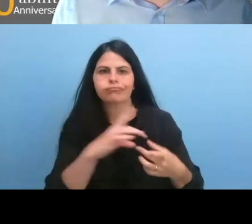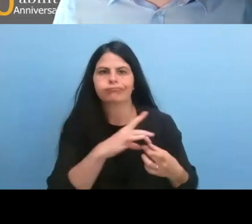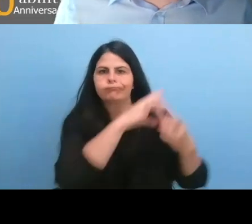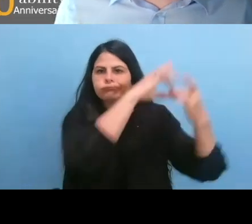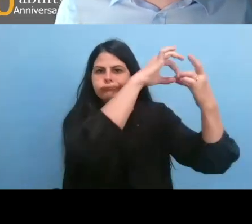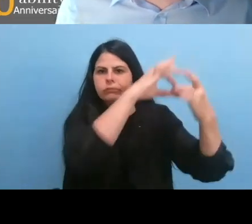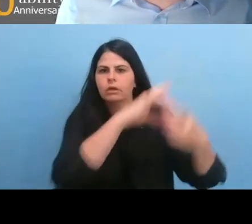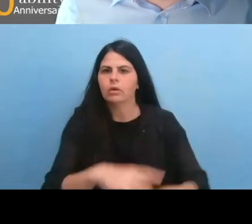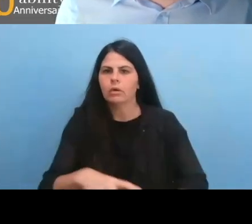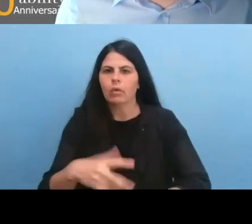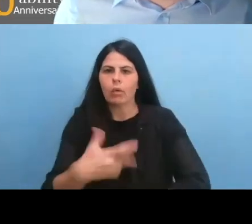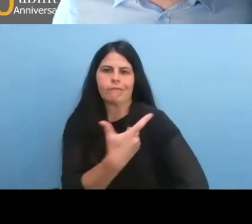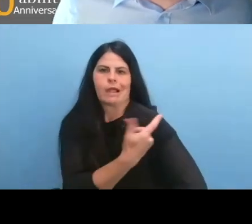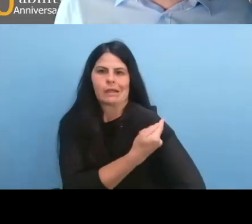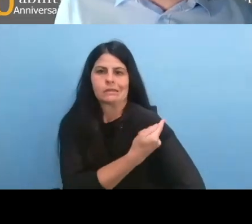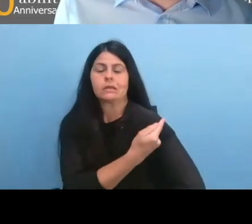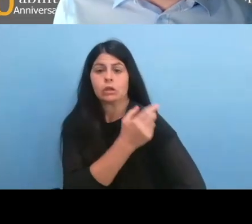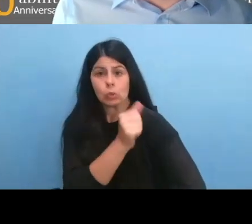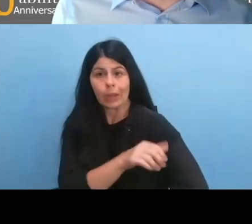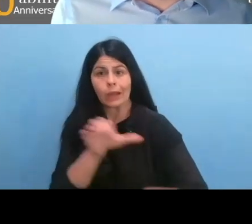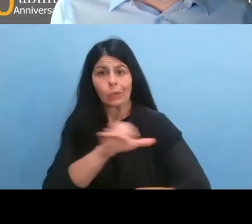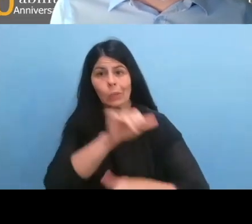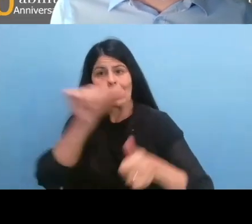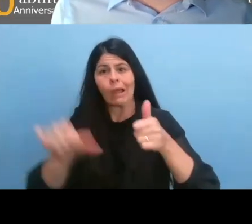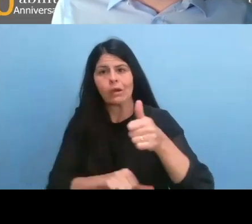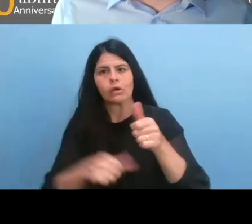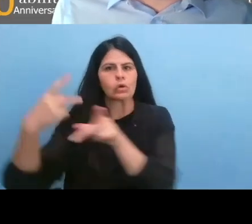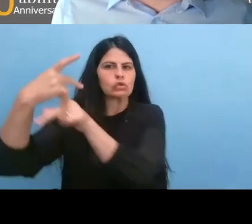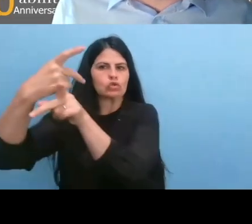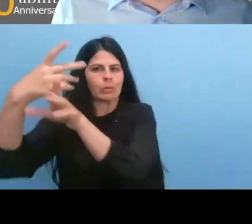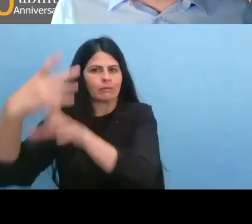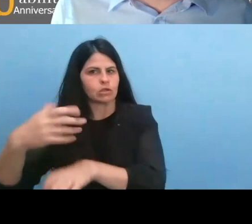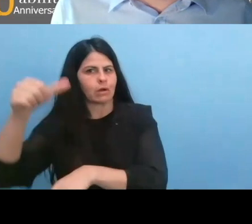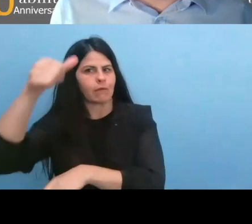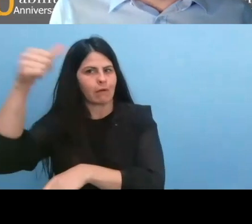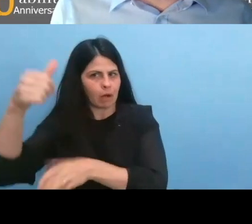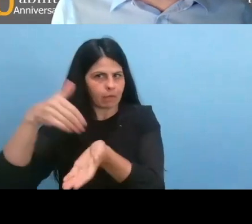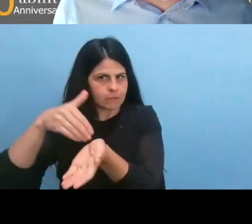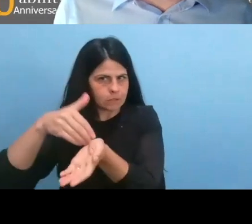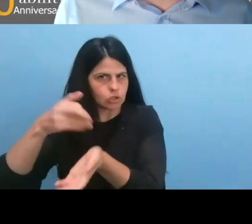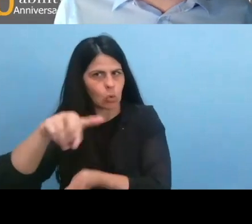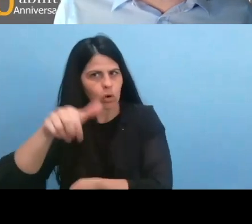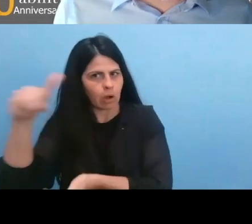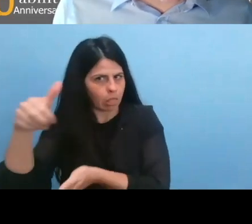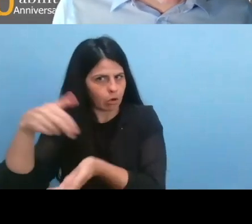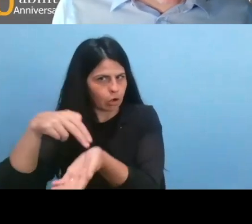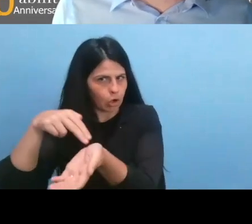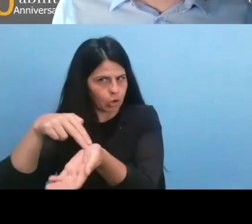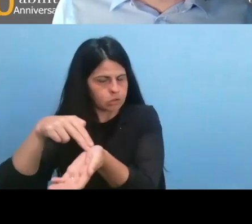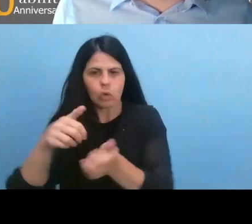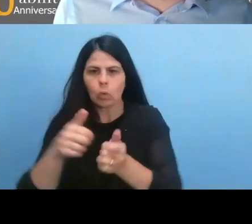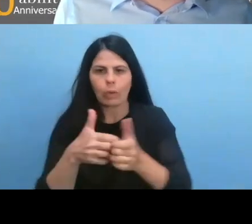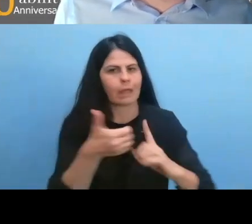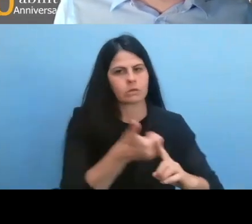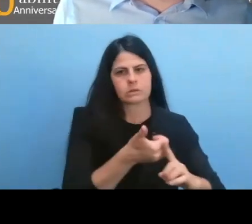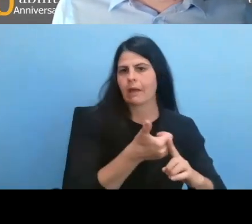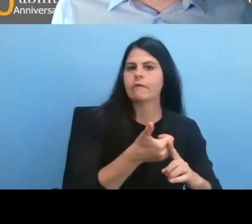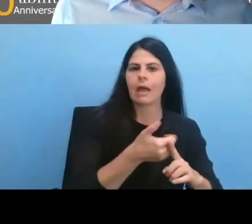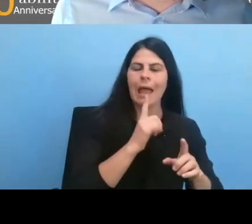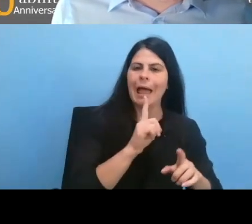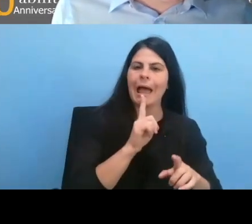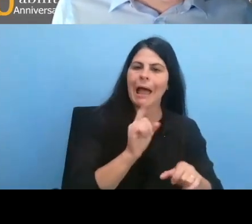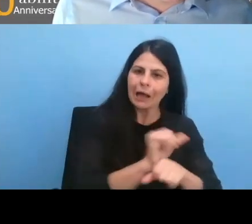perform these tasks under supervision of a physician or a nurse without having to be the actual person that's